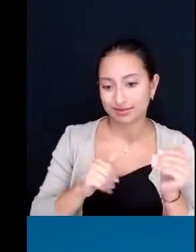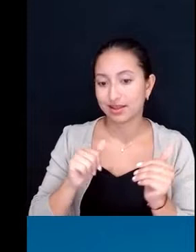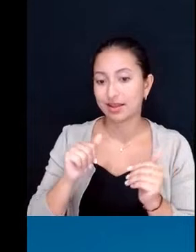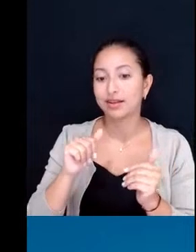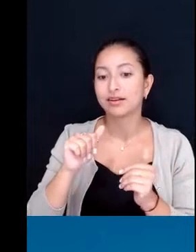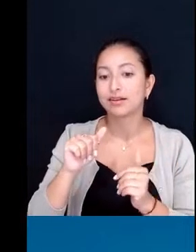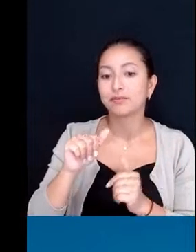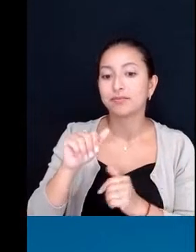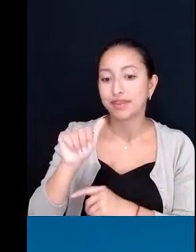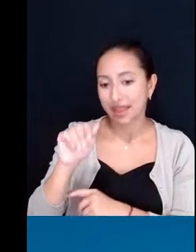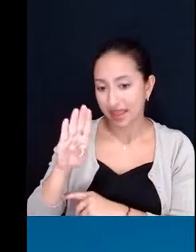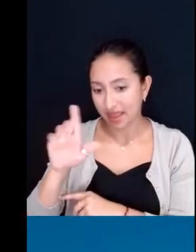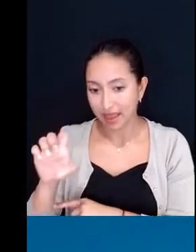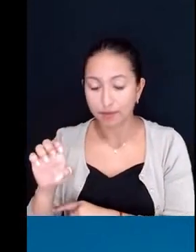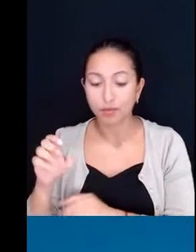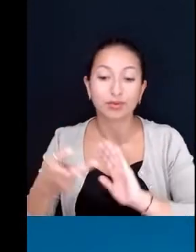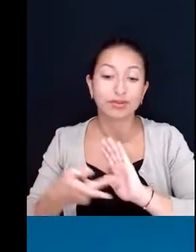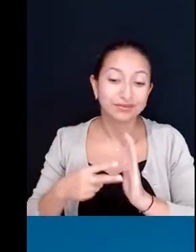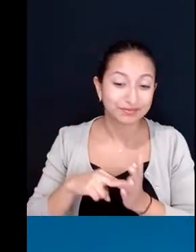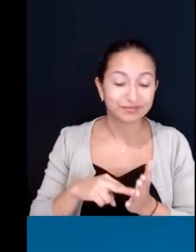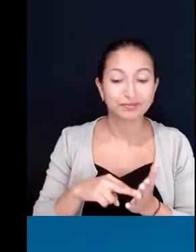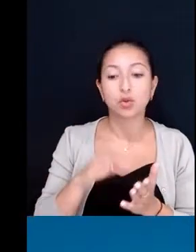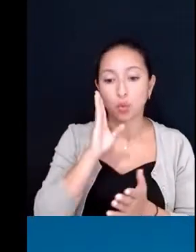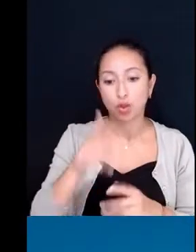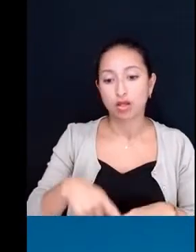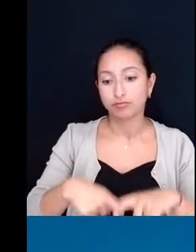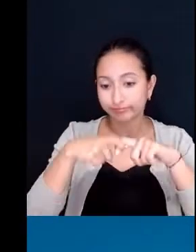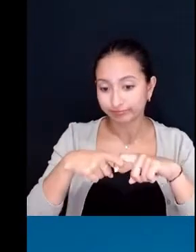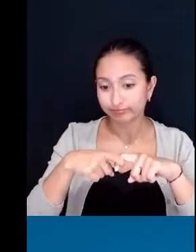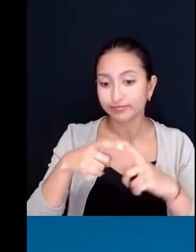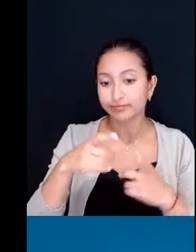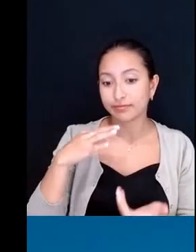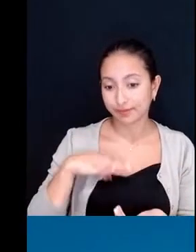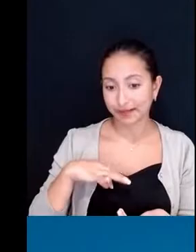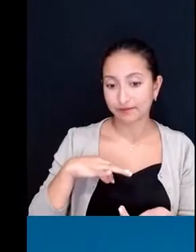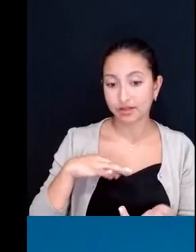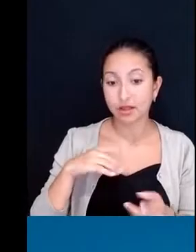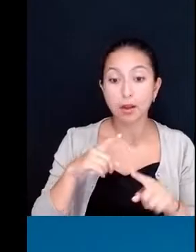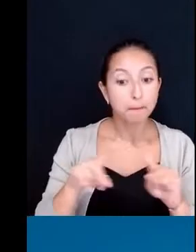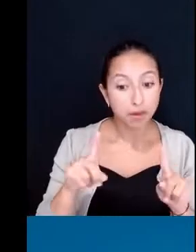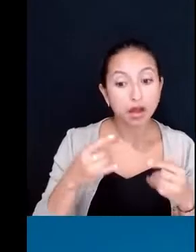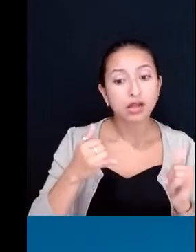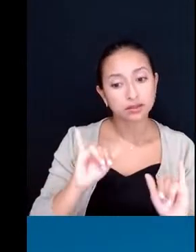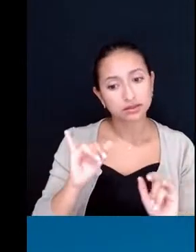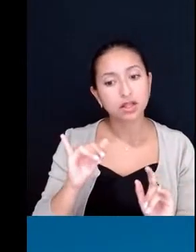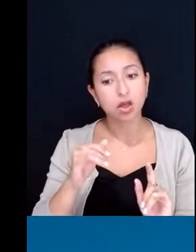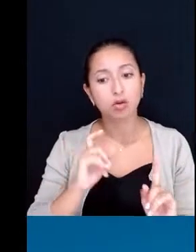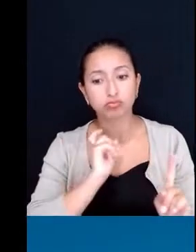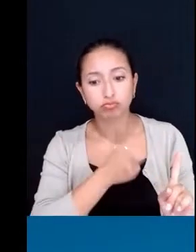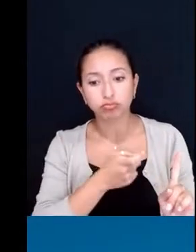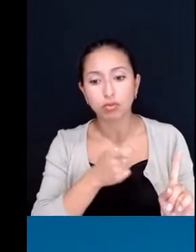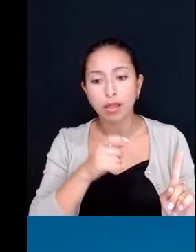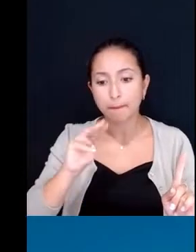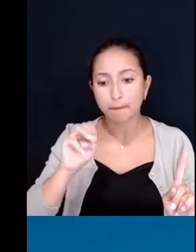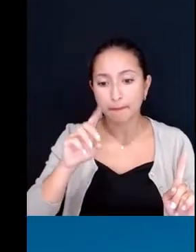SSI would be suspended. But he would still retain his Medicaid eligibility.